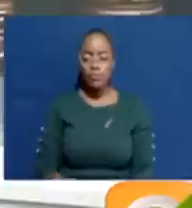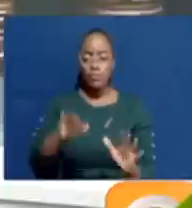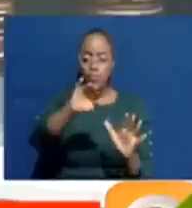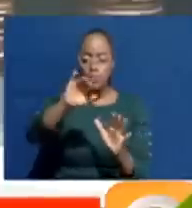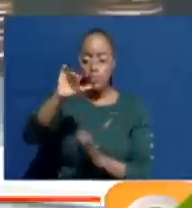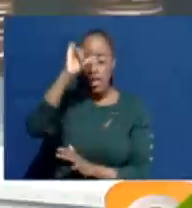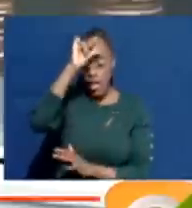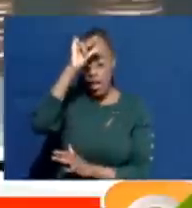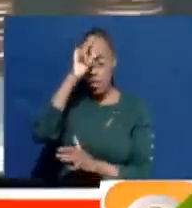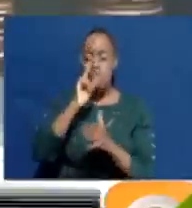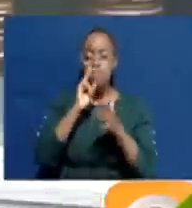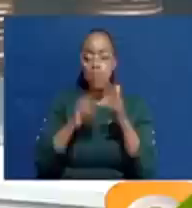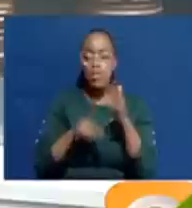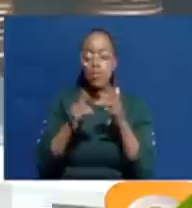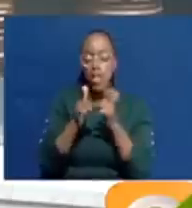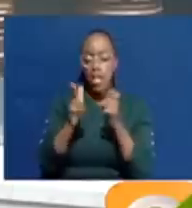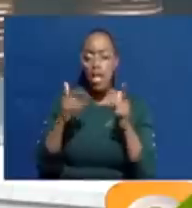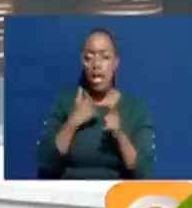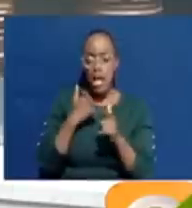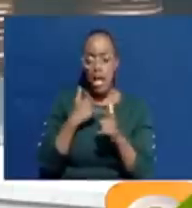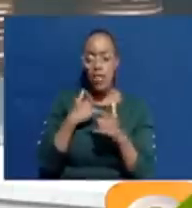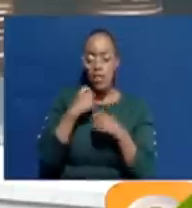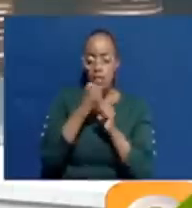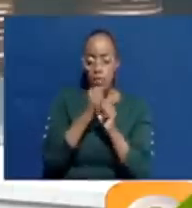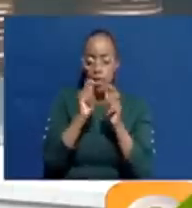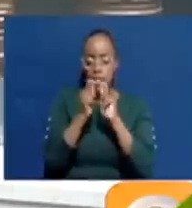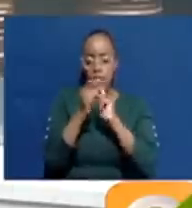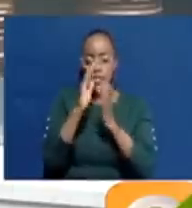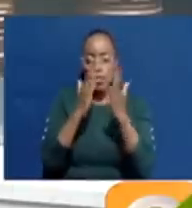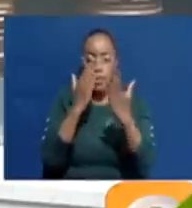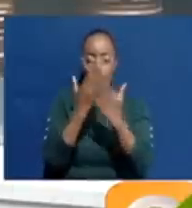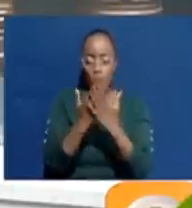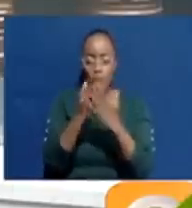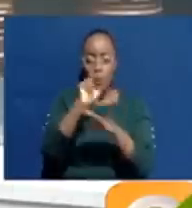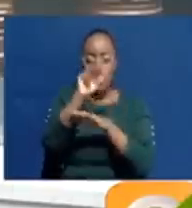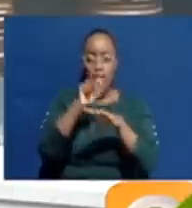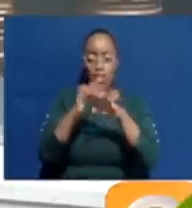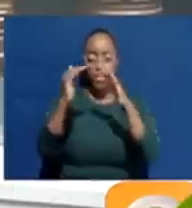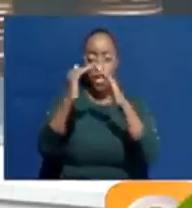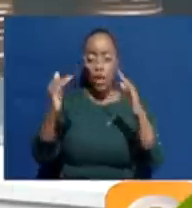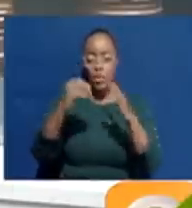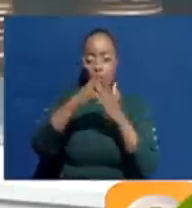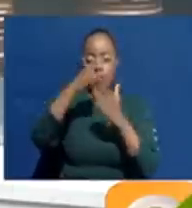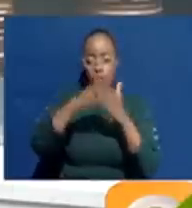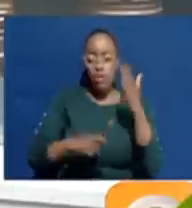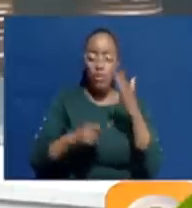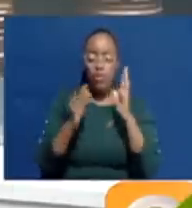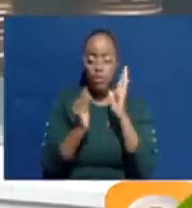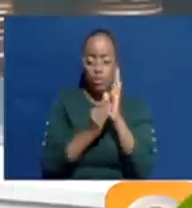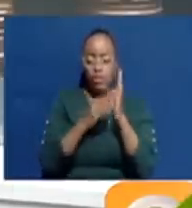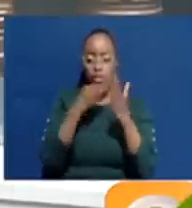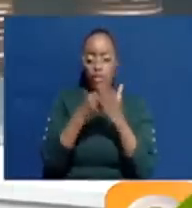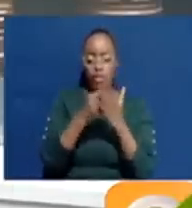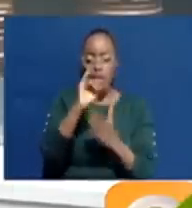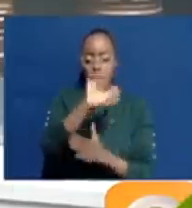The government now says there is room for making changes to the proposed national housing levy as contained in the finance